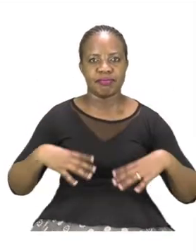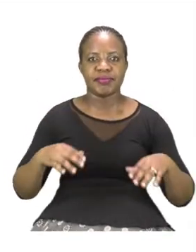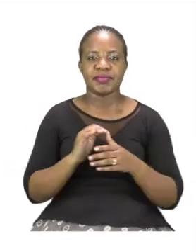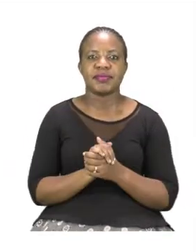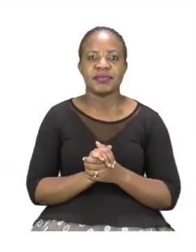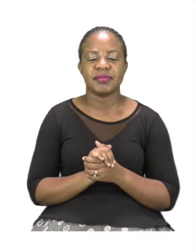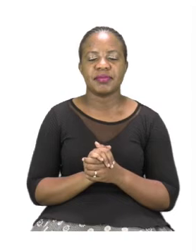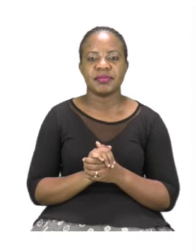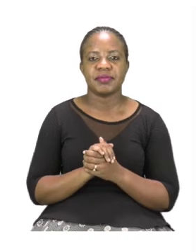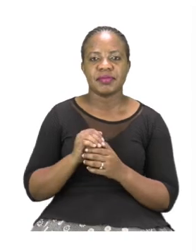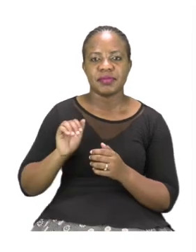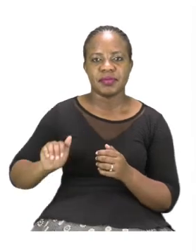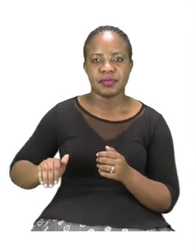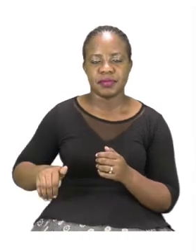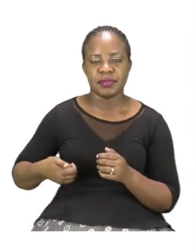he,